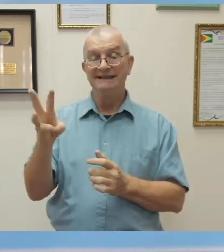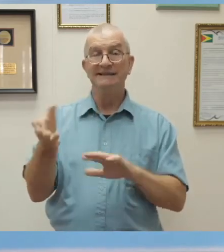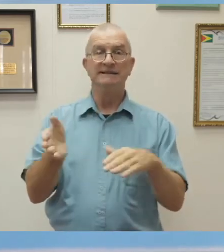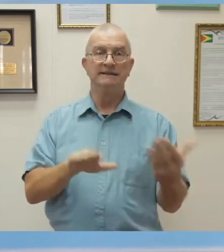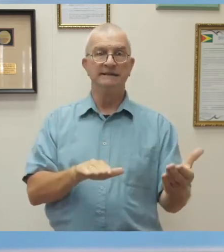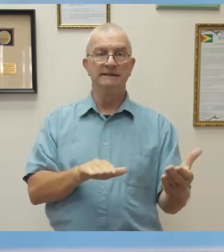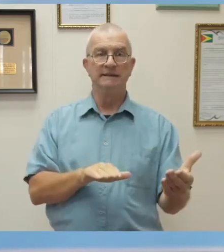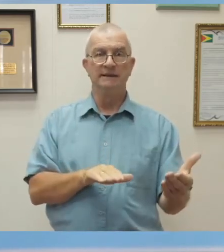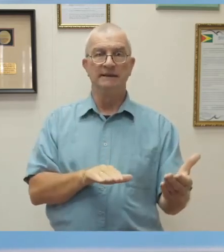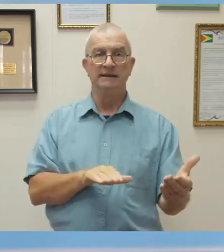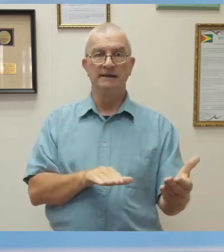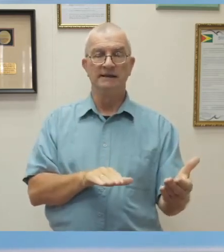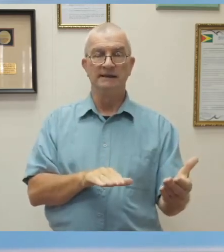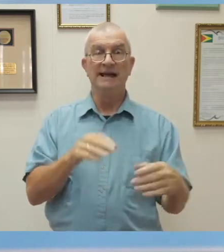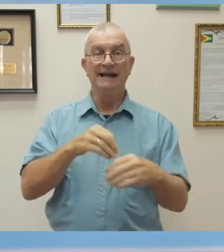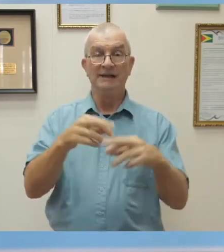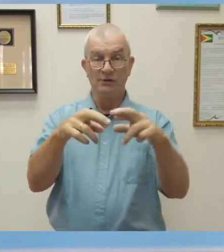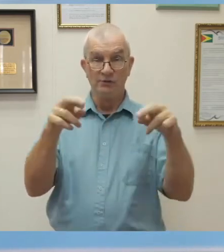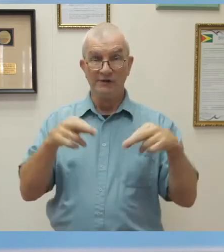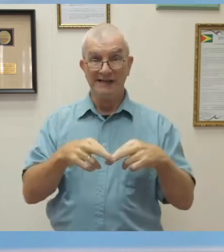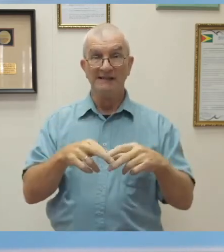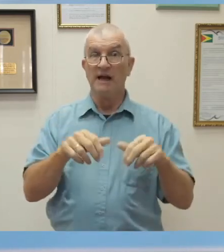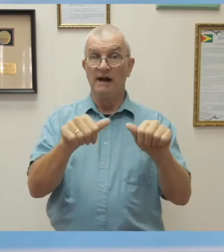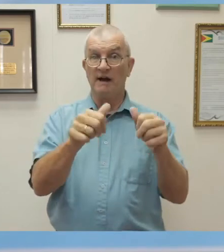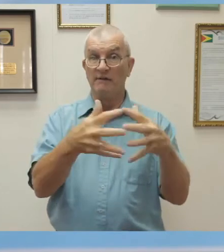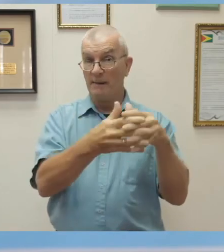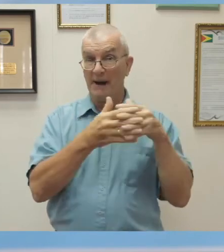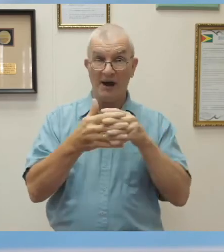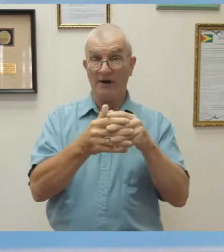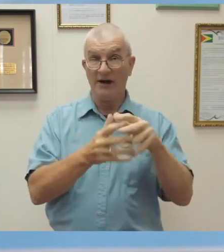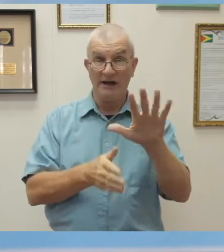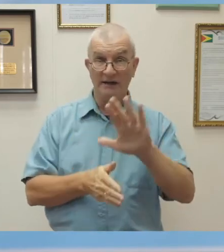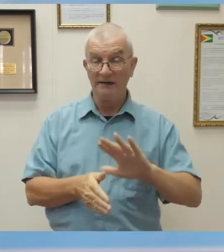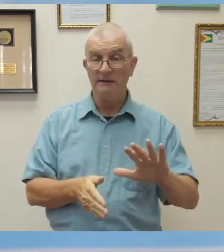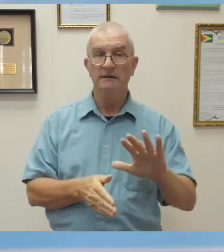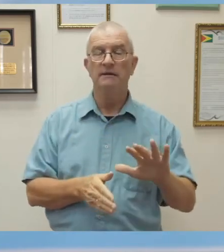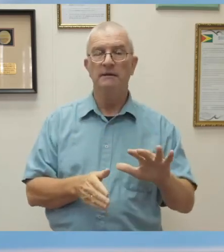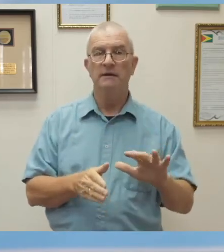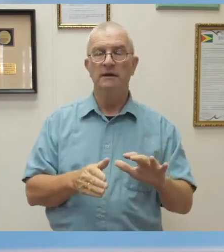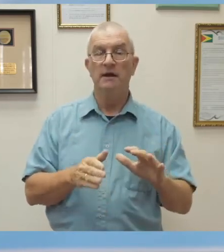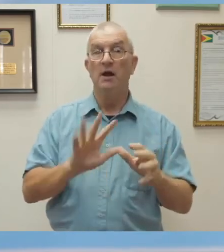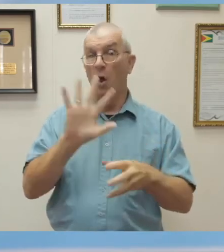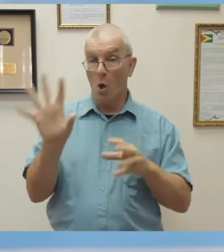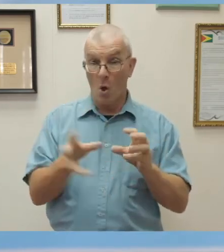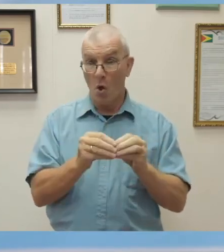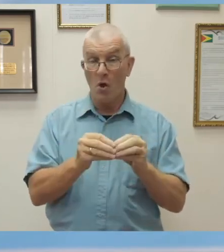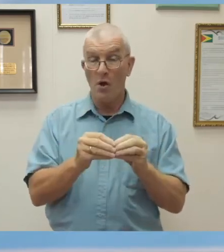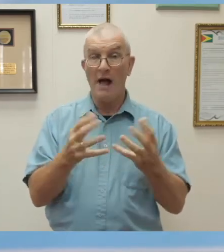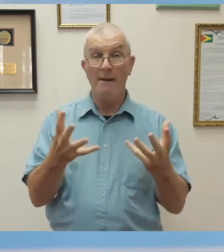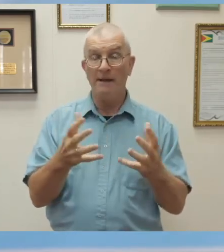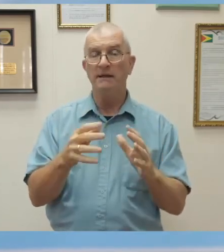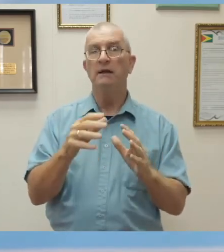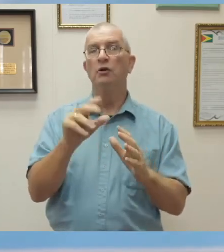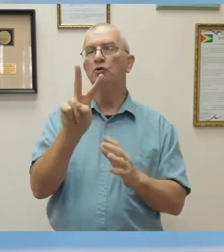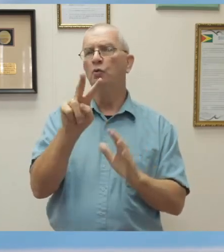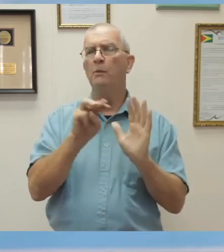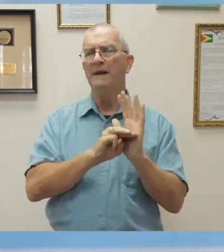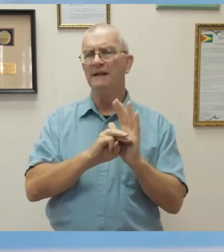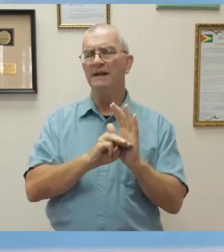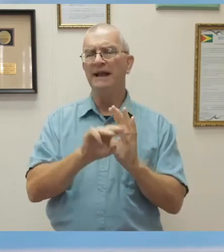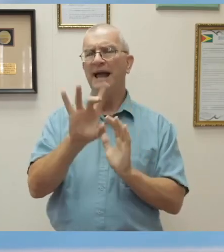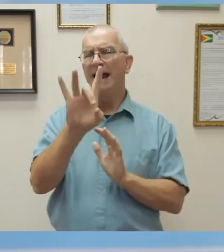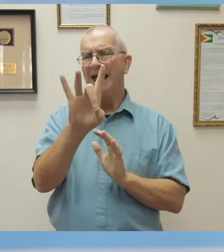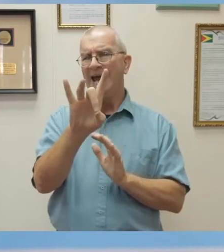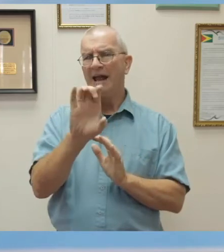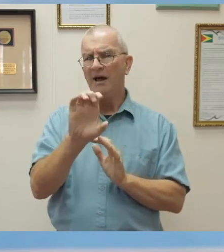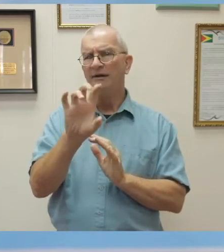371,166 deaths. In the region of the Americas, the total number of cases is